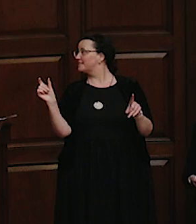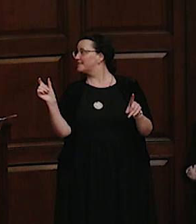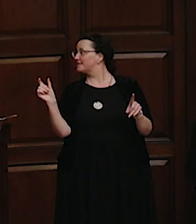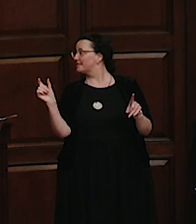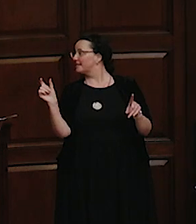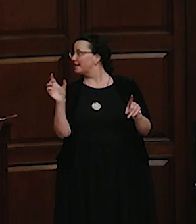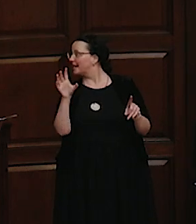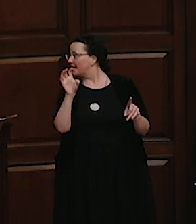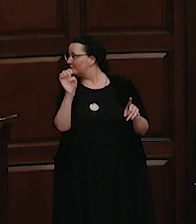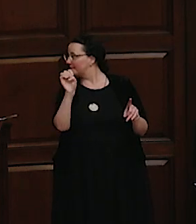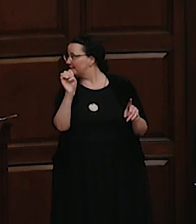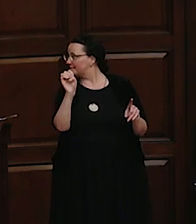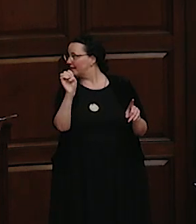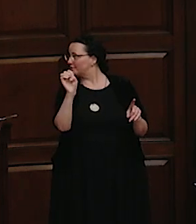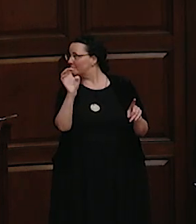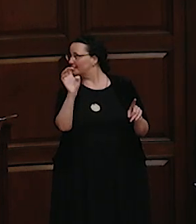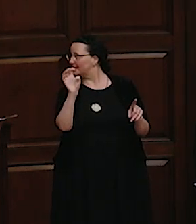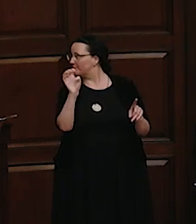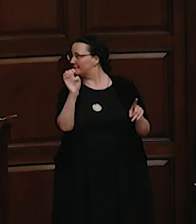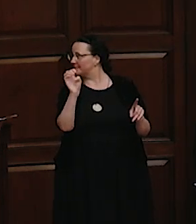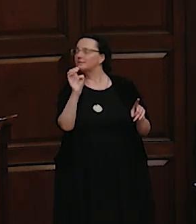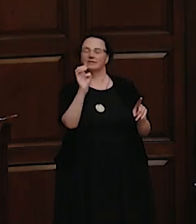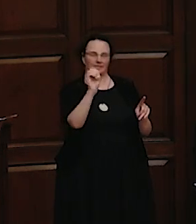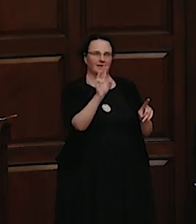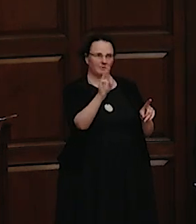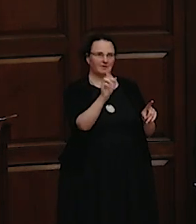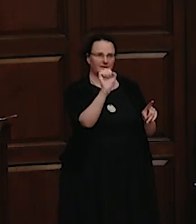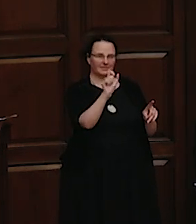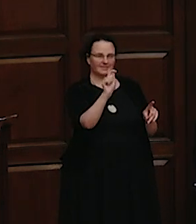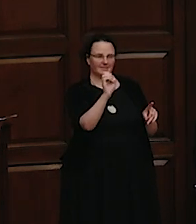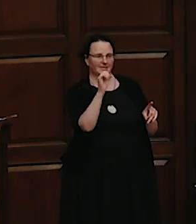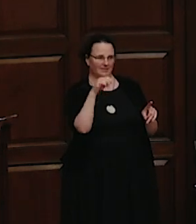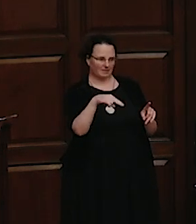Yeah. Epstein-Barr virus. Epstein. Yeah.